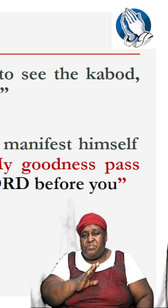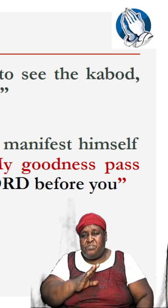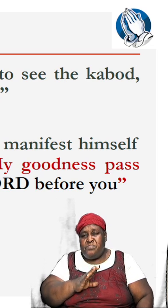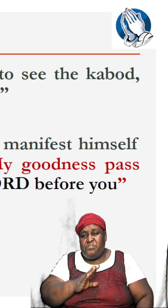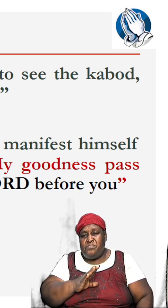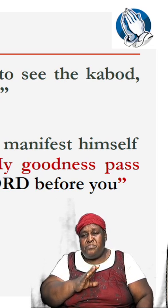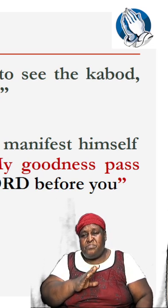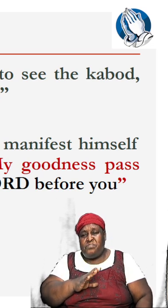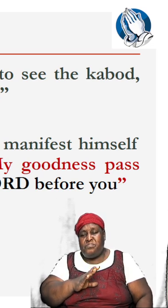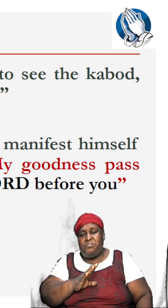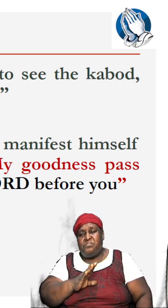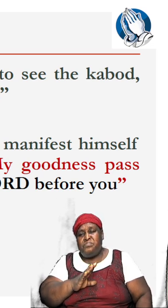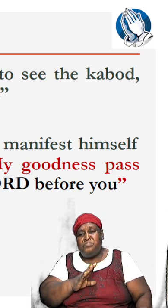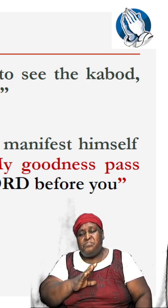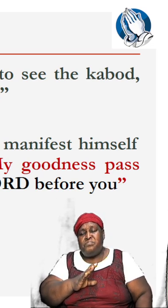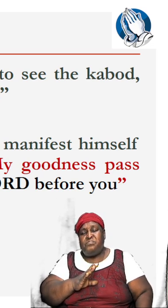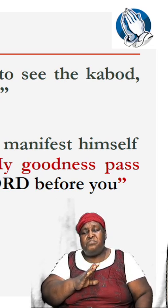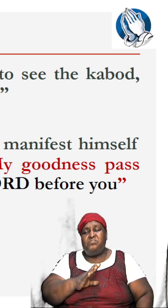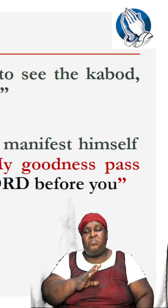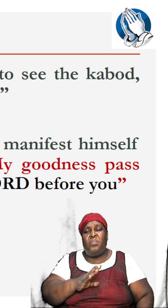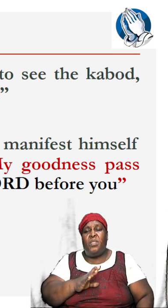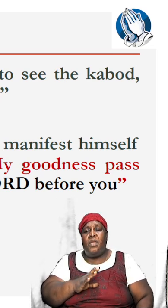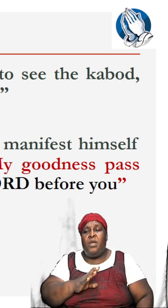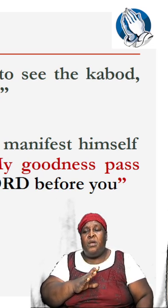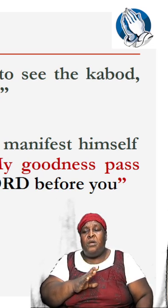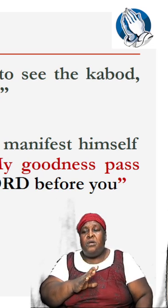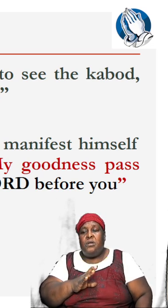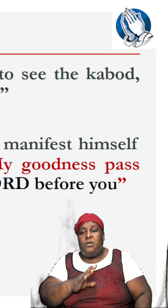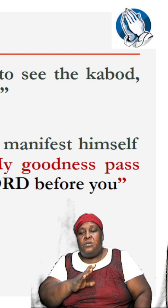My God. You see, Shekinah